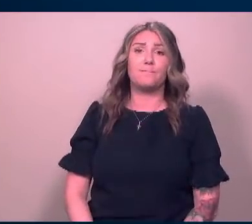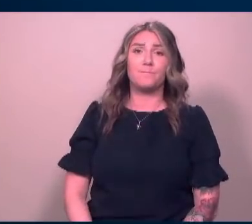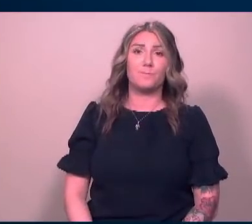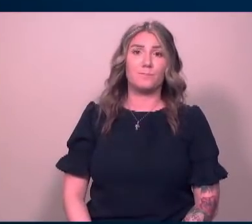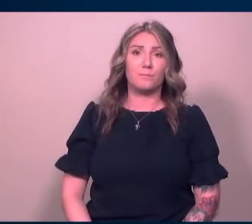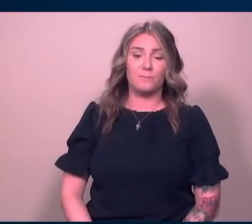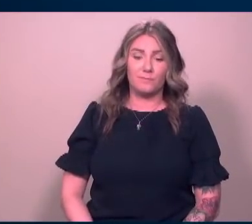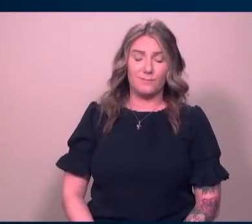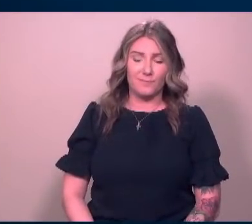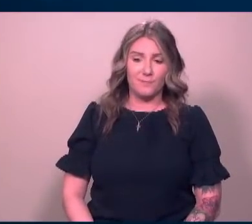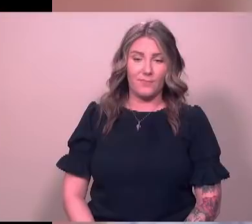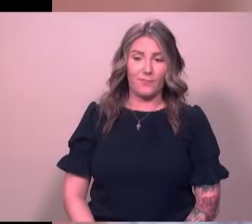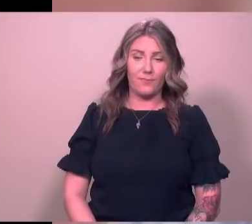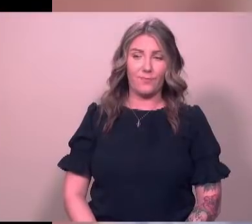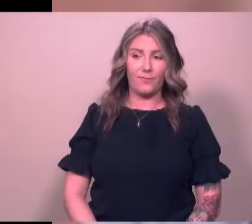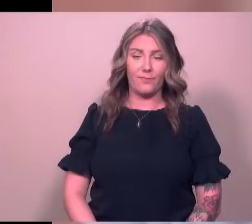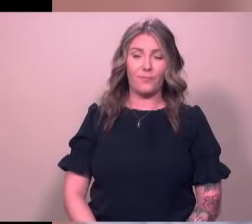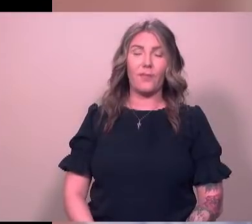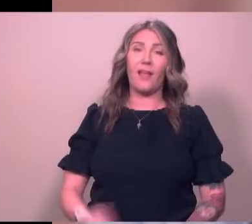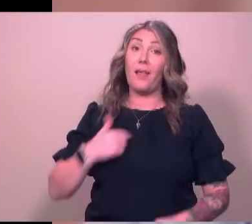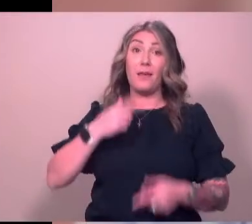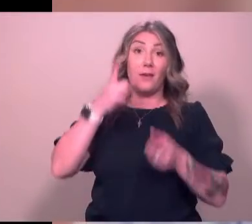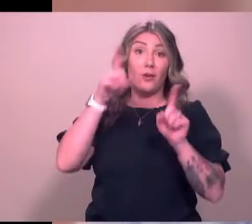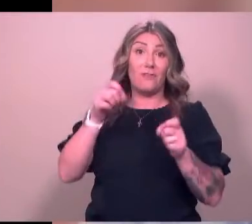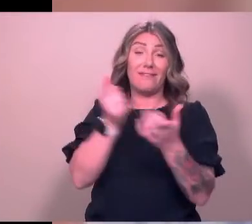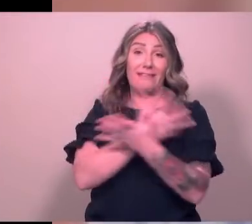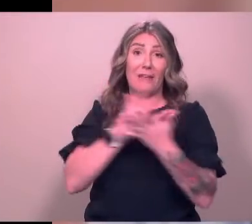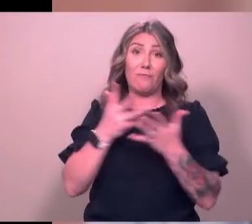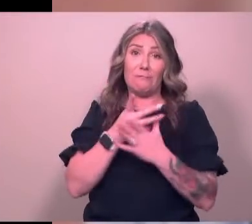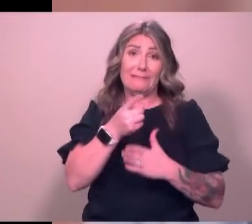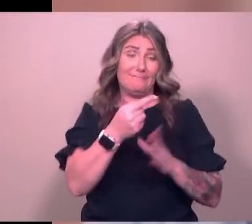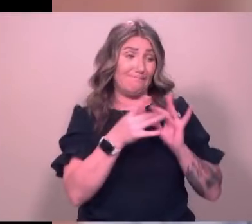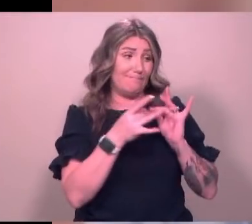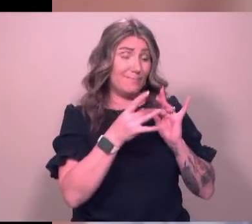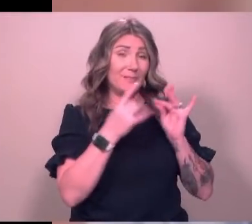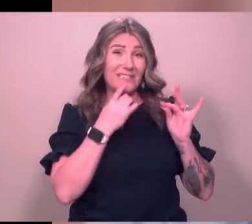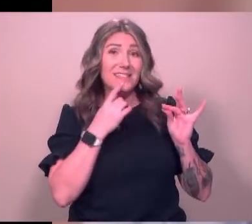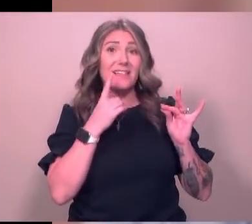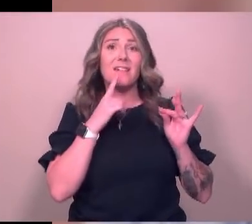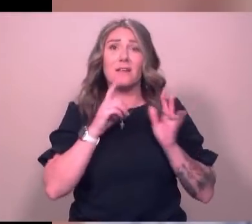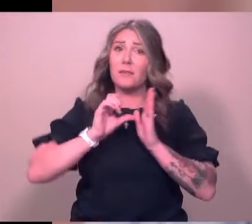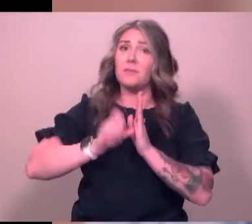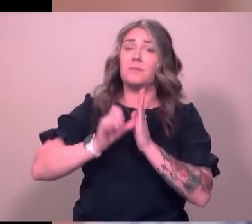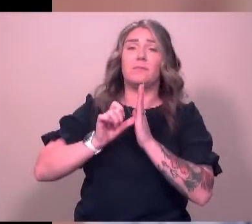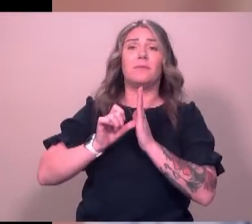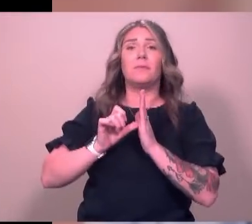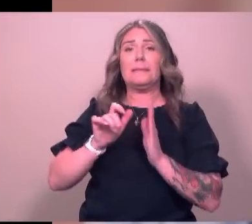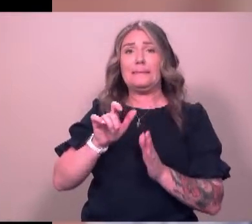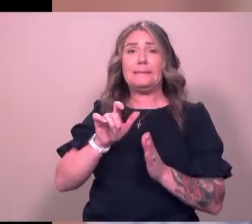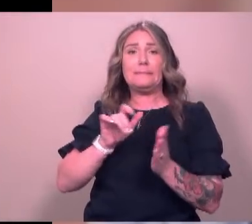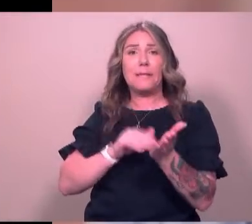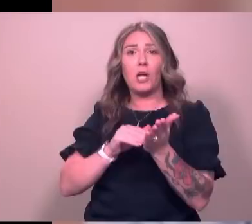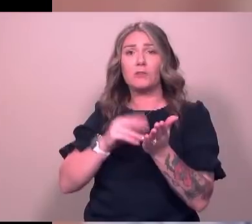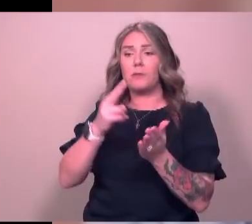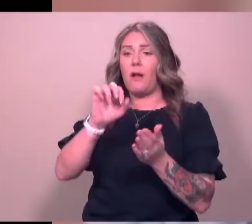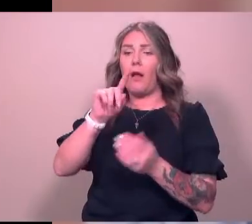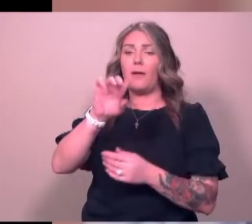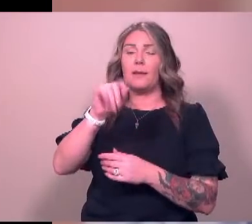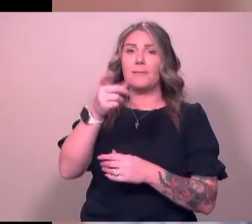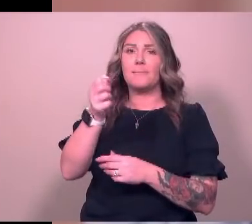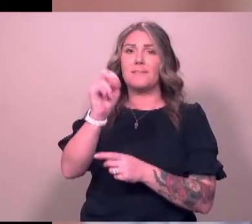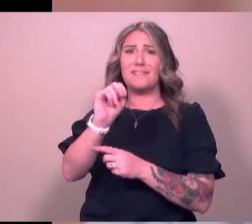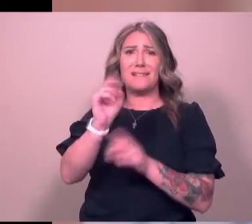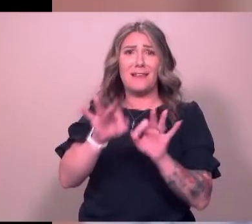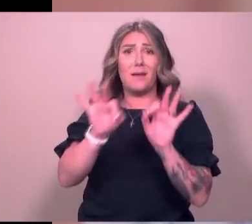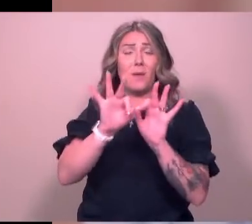I agree with everything Dr. Freelove said, and I'll reiterate again, just as Dr. Hawkins said, the key is wear a mask,